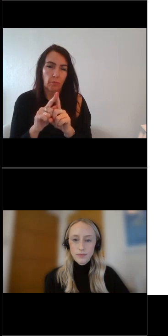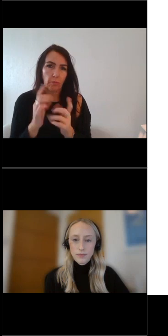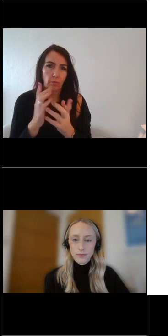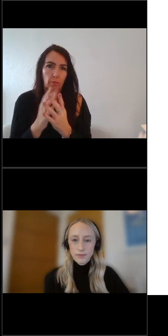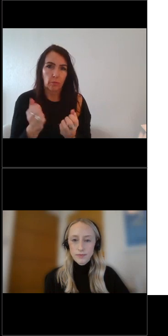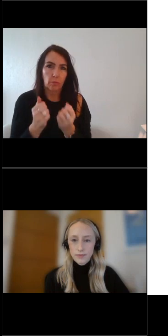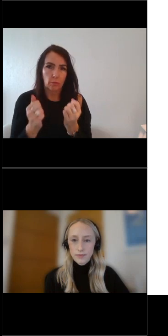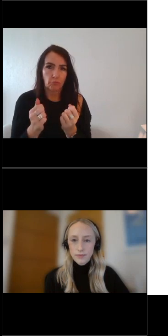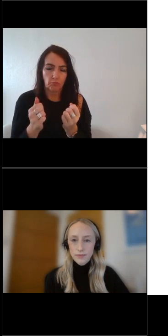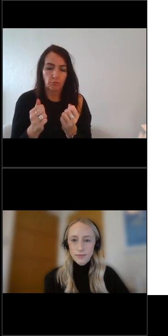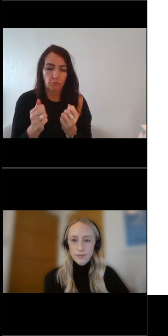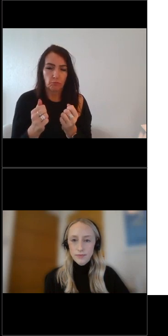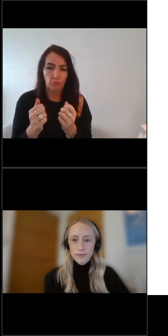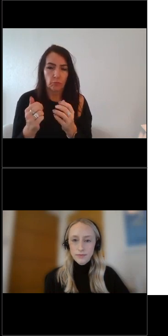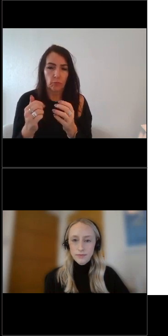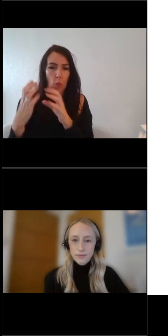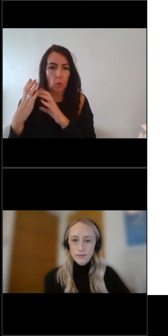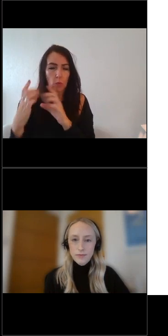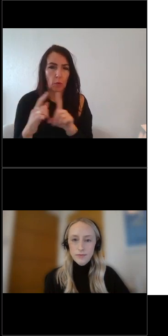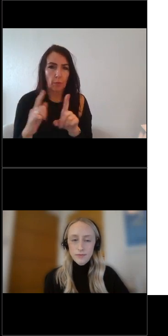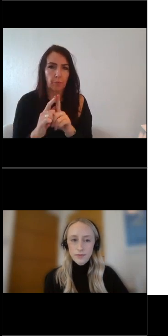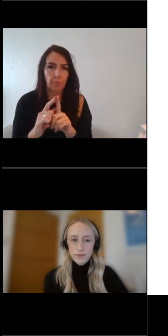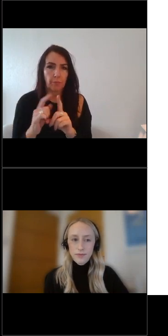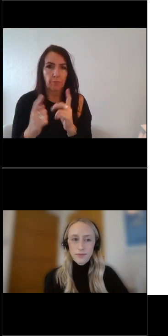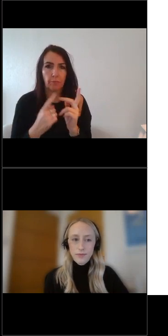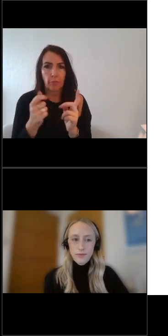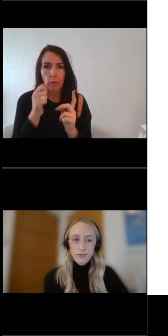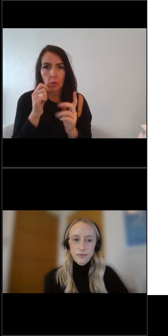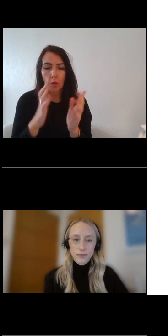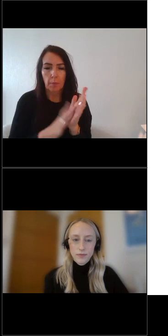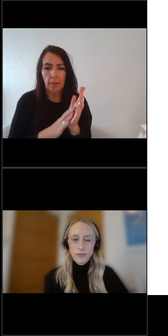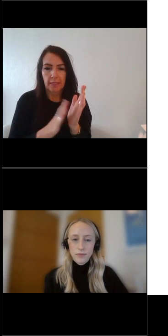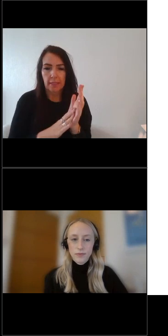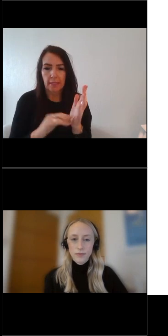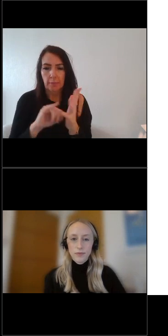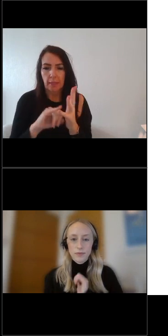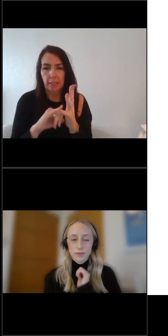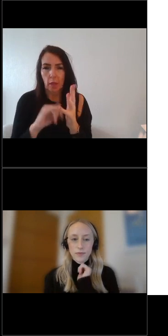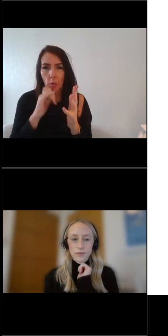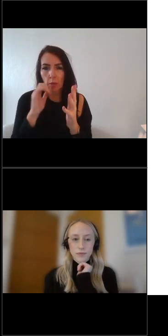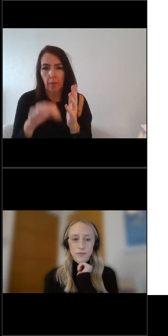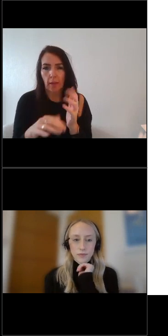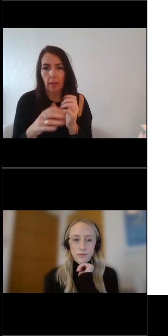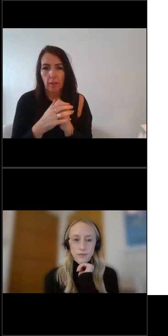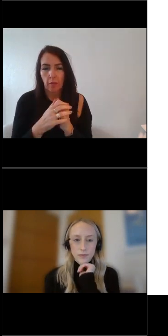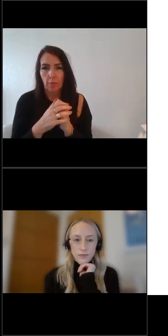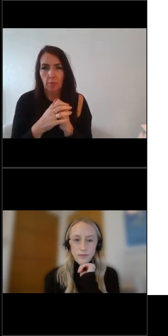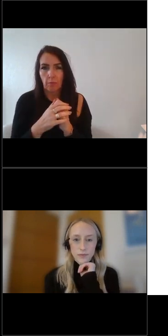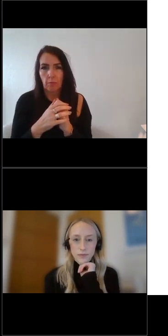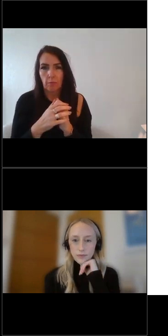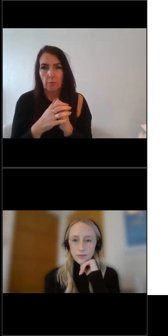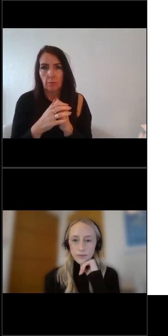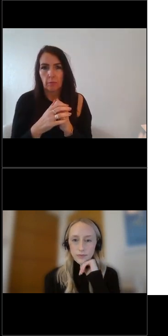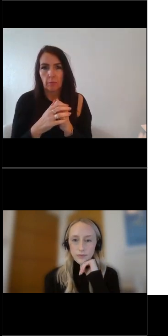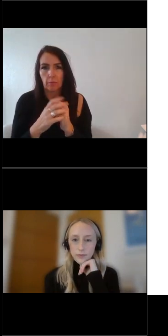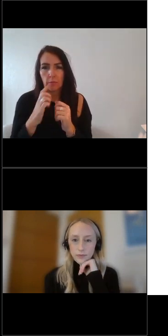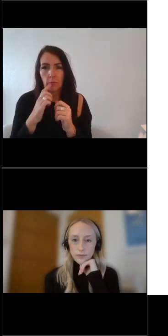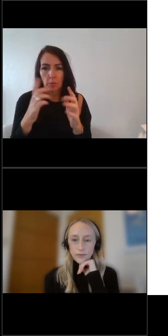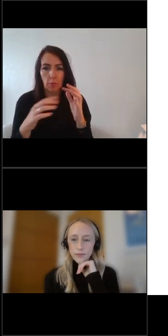payload. Beyond that, we know that the Mercedes Sprinter will be there in this slightly